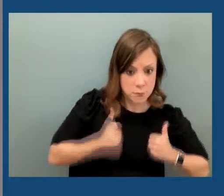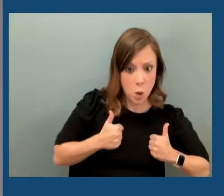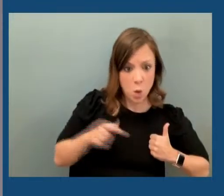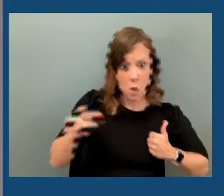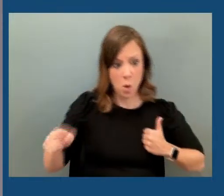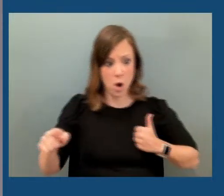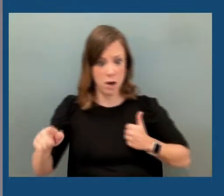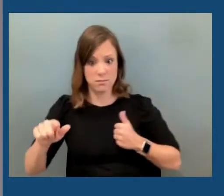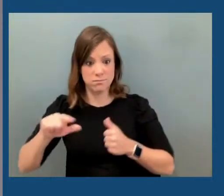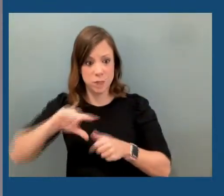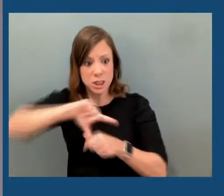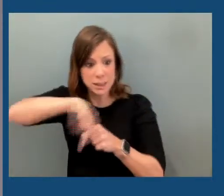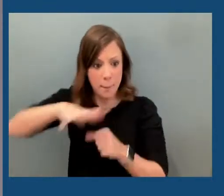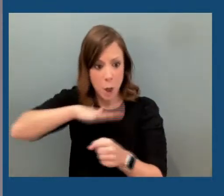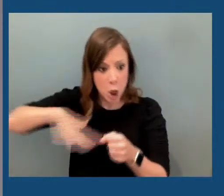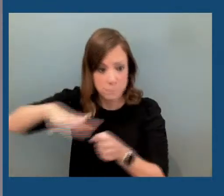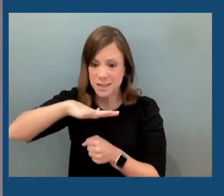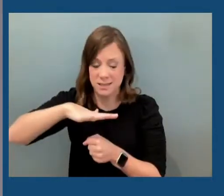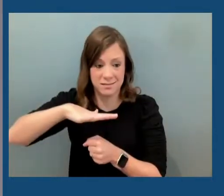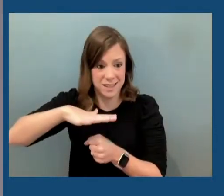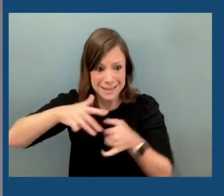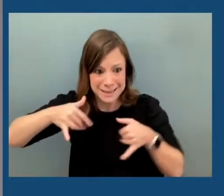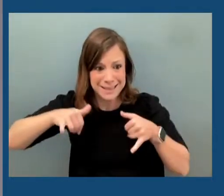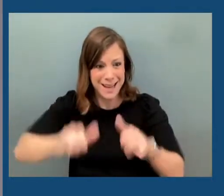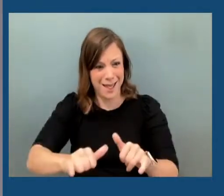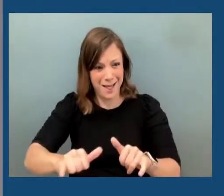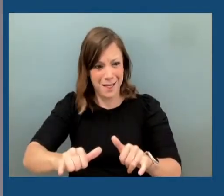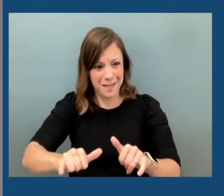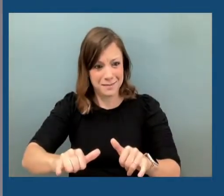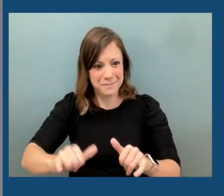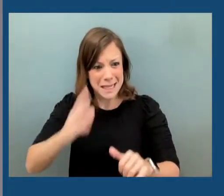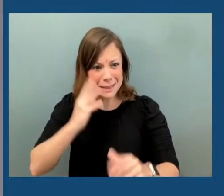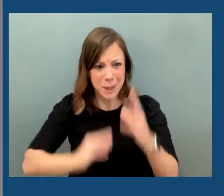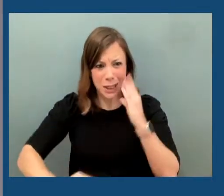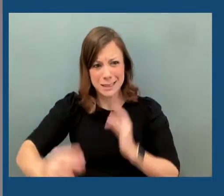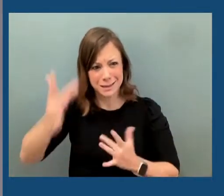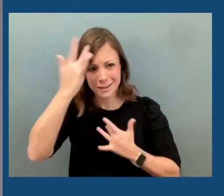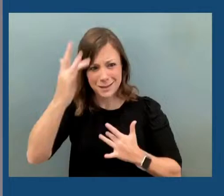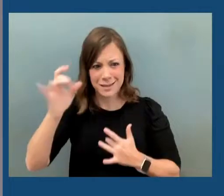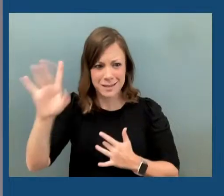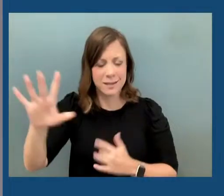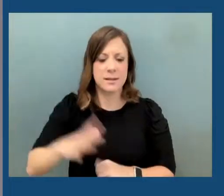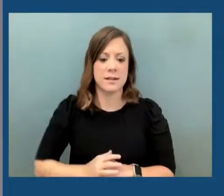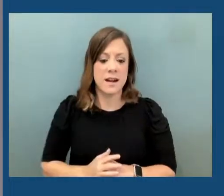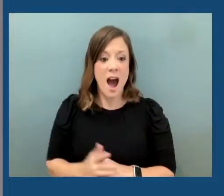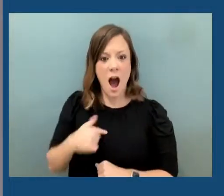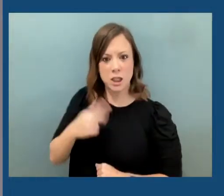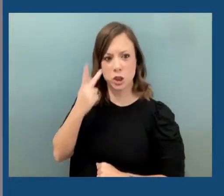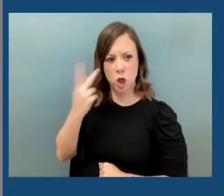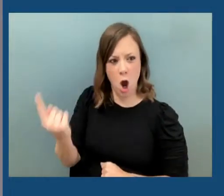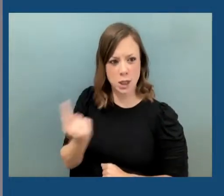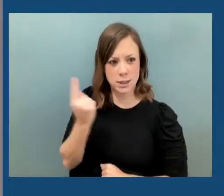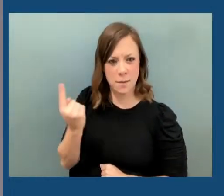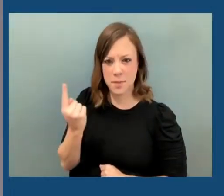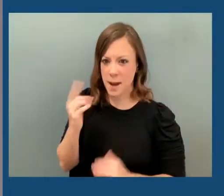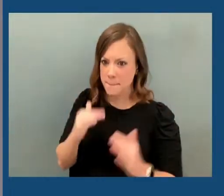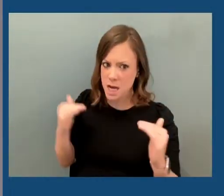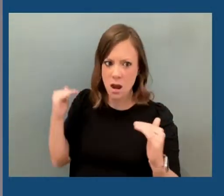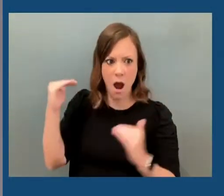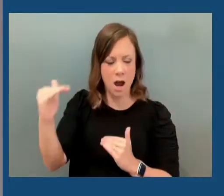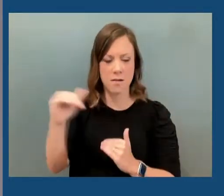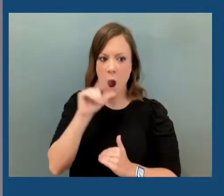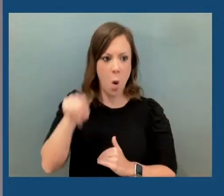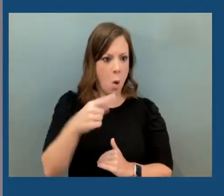But one thing that was at the underpinnings of all this, I saw something that was beyond just people homeless or people